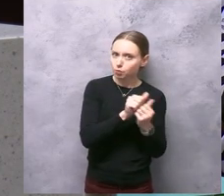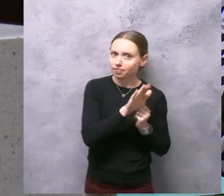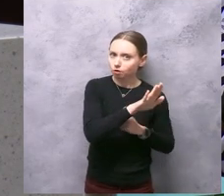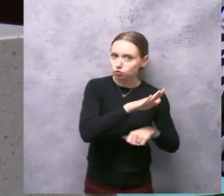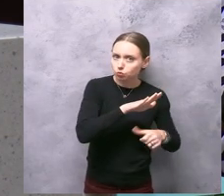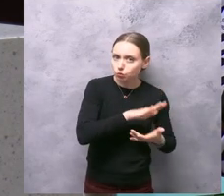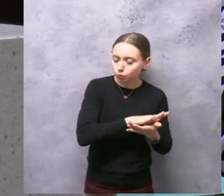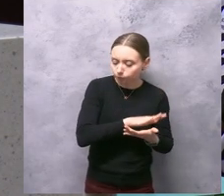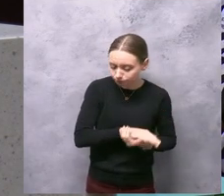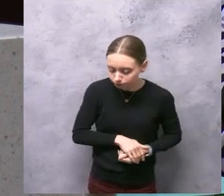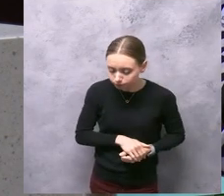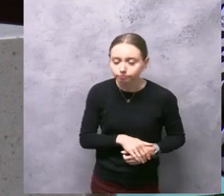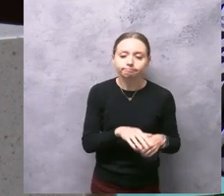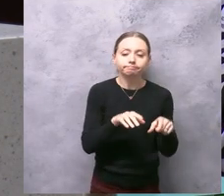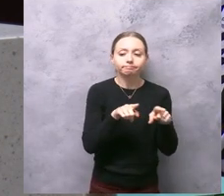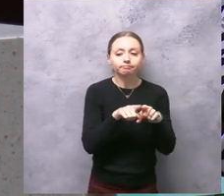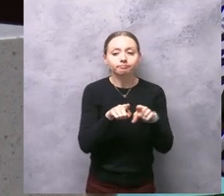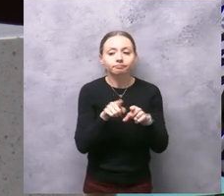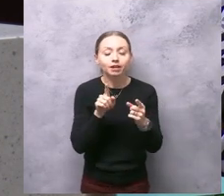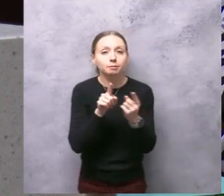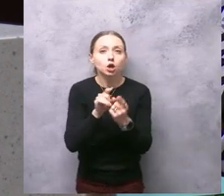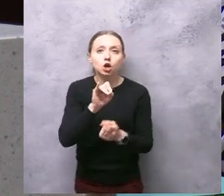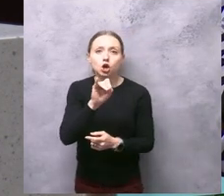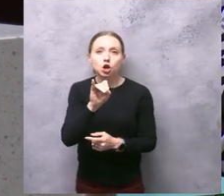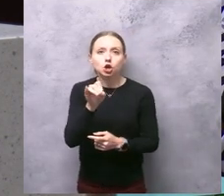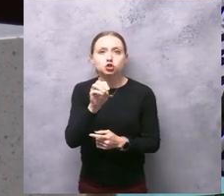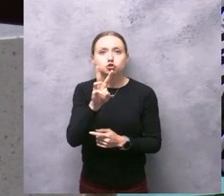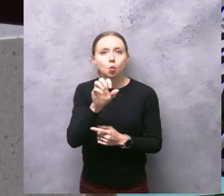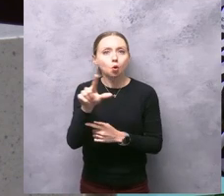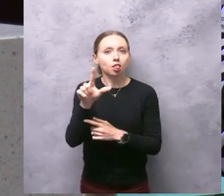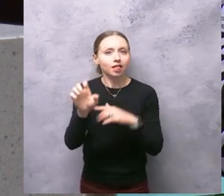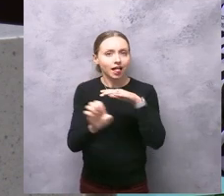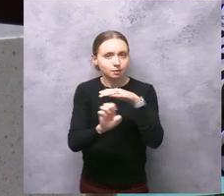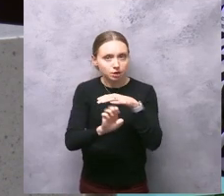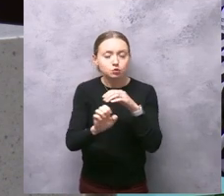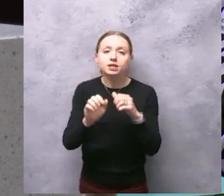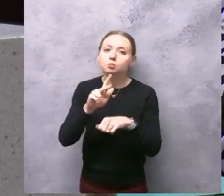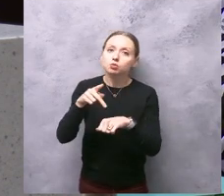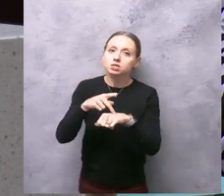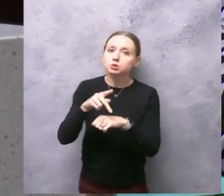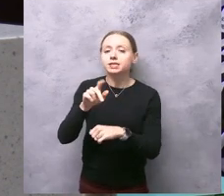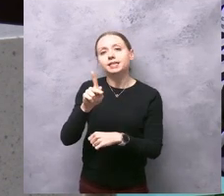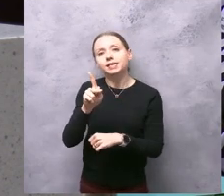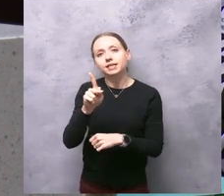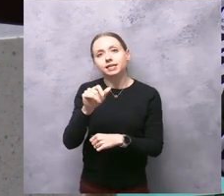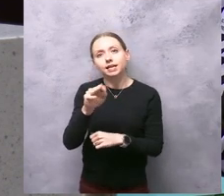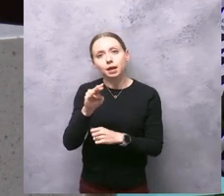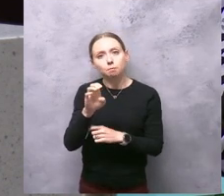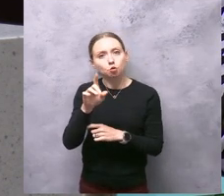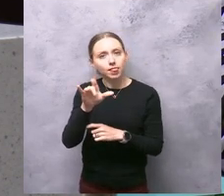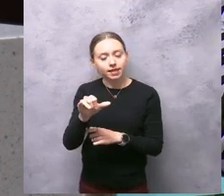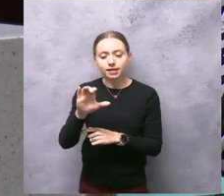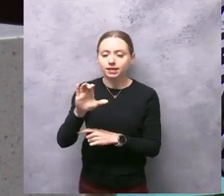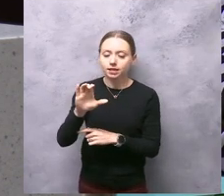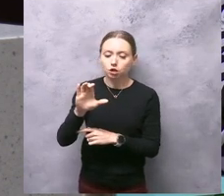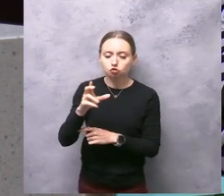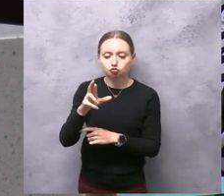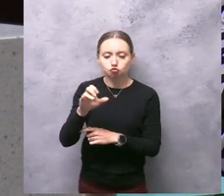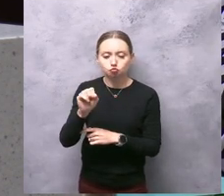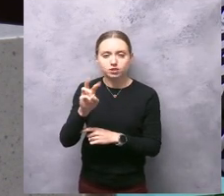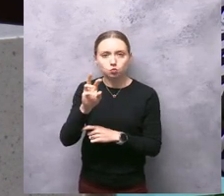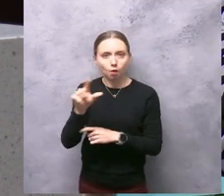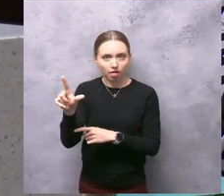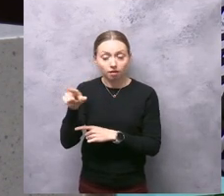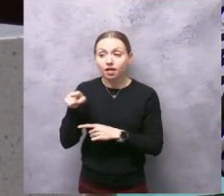I also had an opportunity to meet with Joel Elementary Principal Kimberly Criswell, and they have created lots